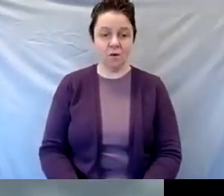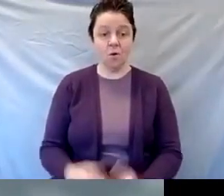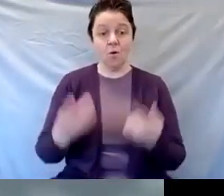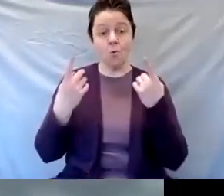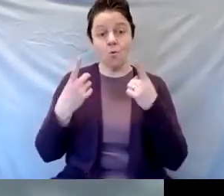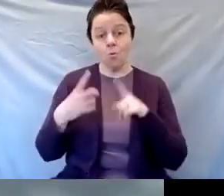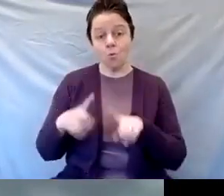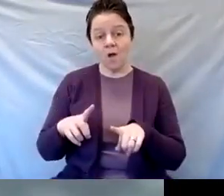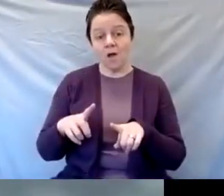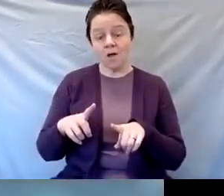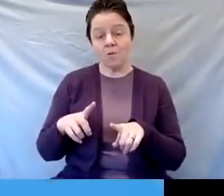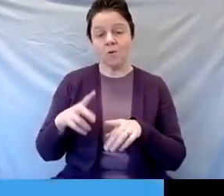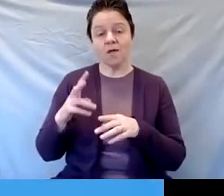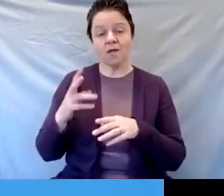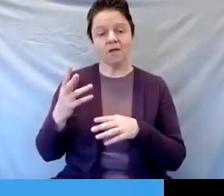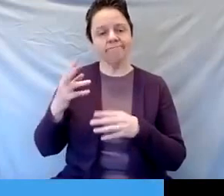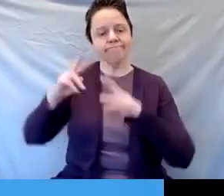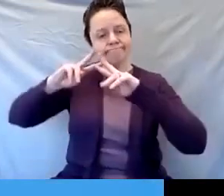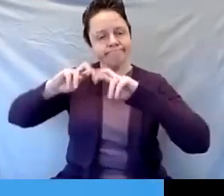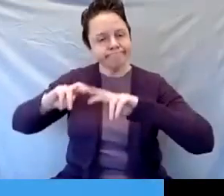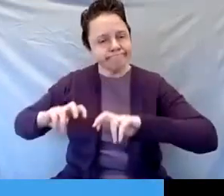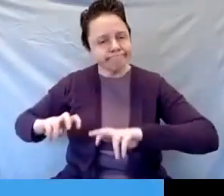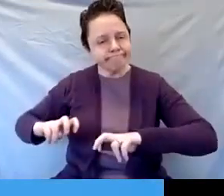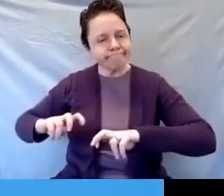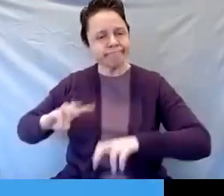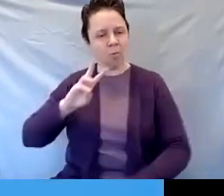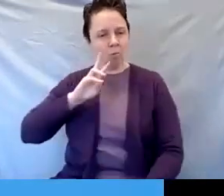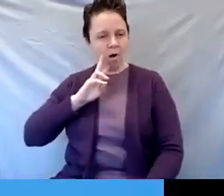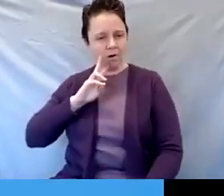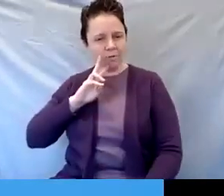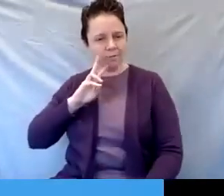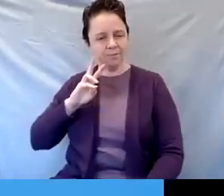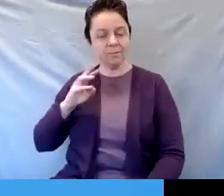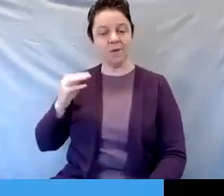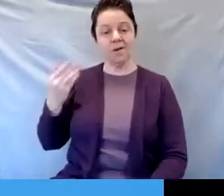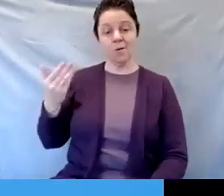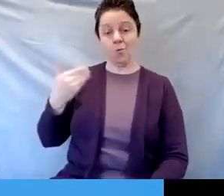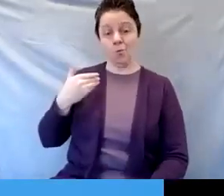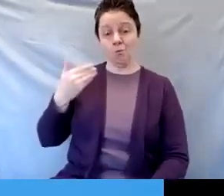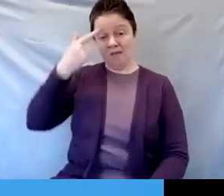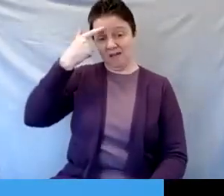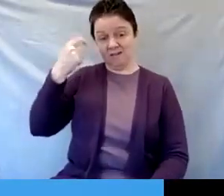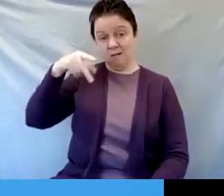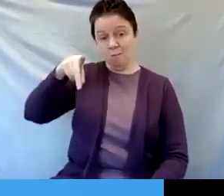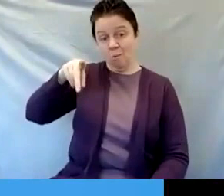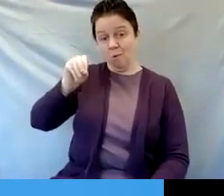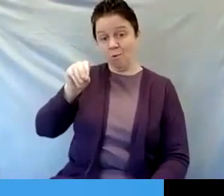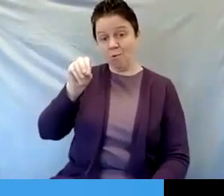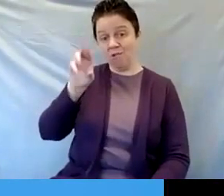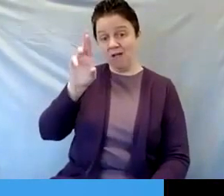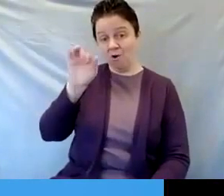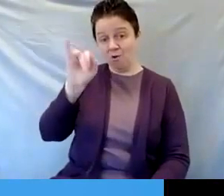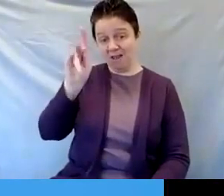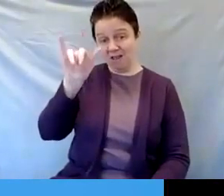minute. When we look at water, because of the way the bonds are and the polarity of the molecule, what we wind up with is we wind up with